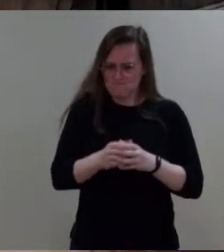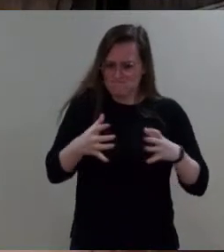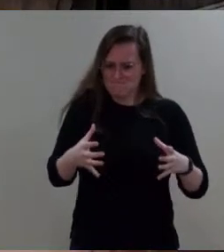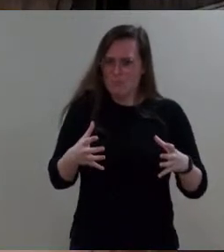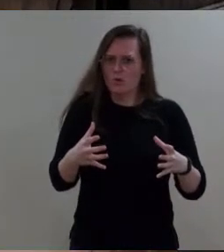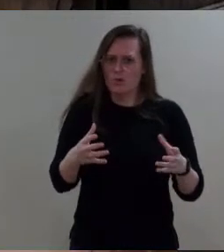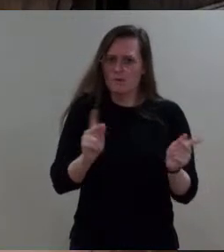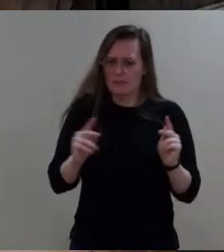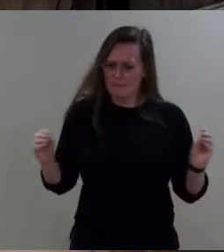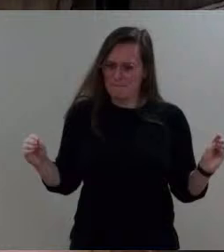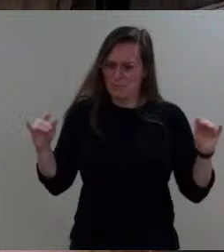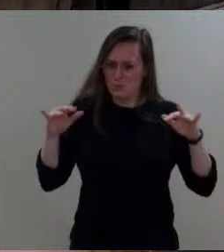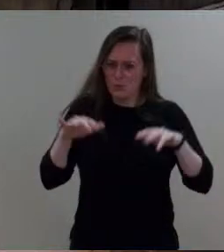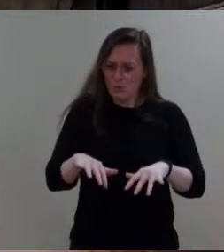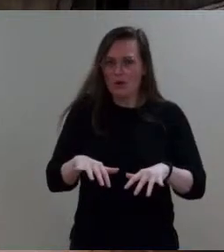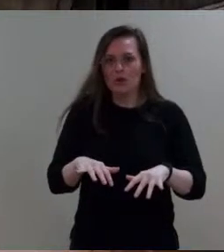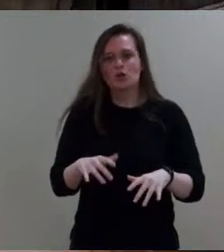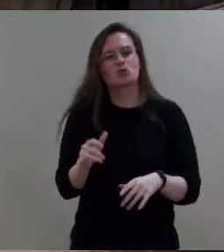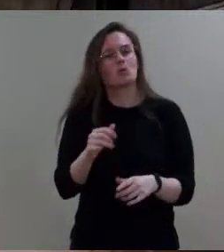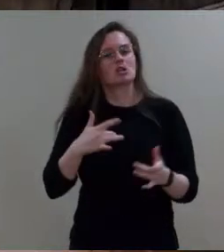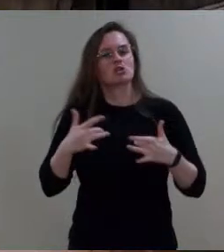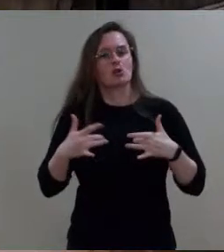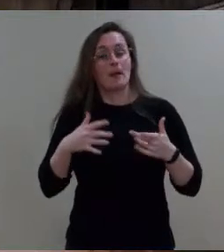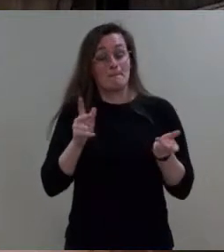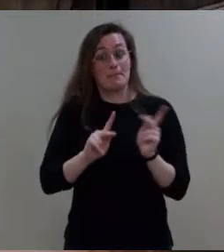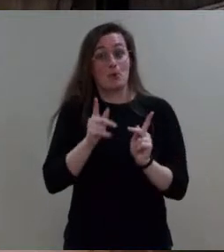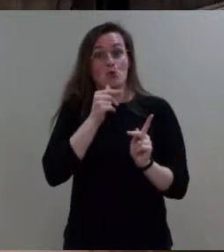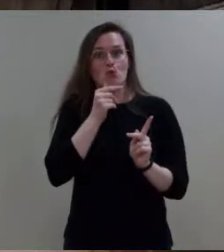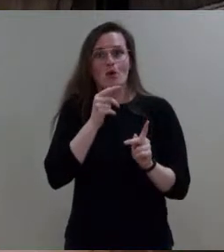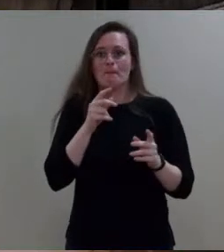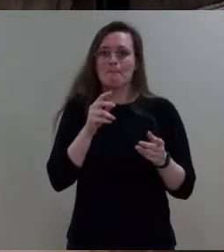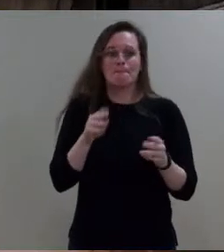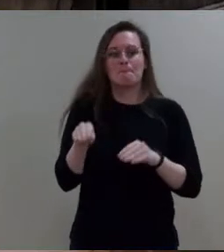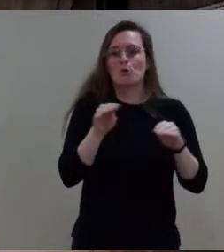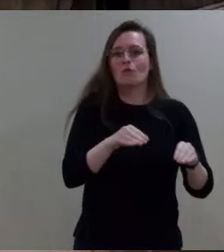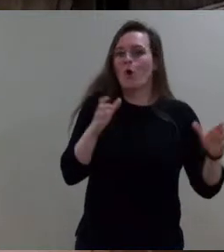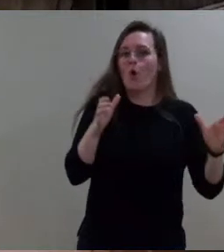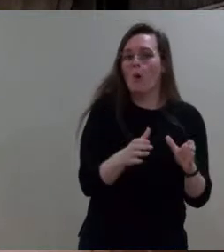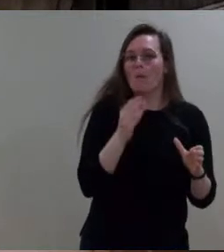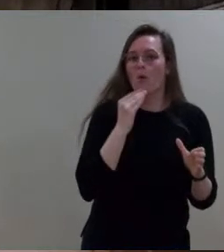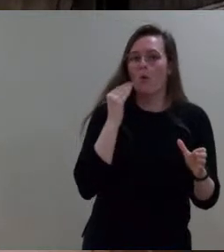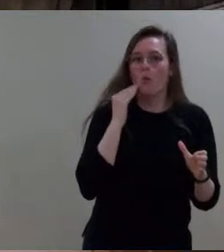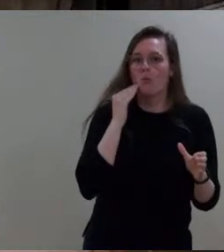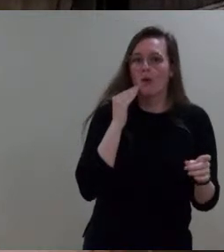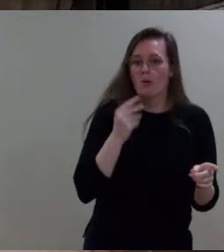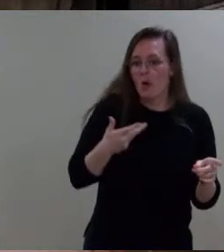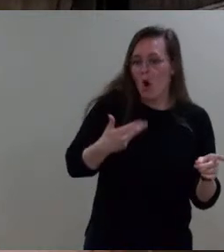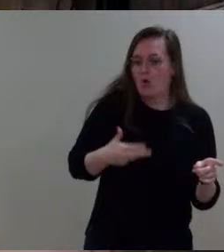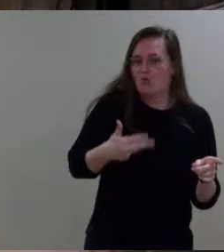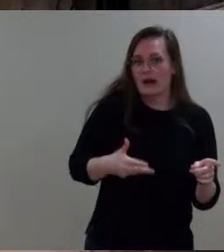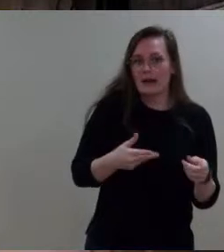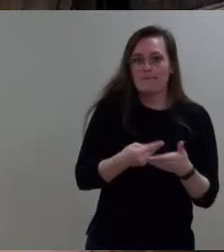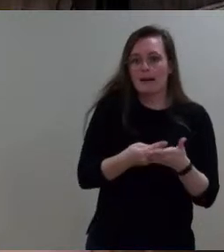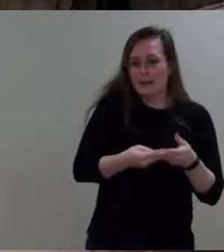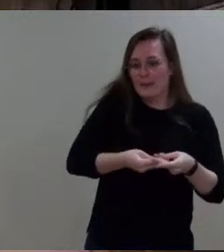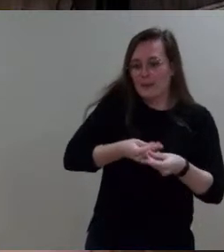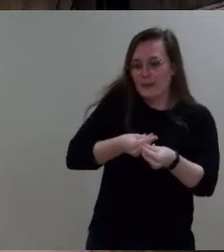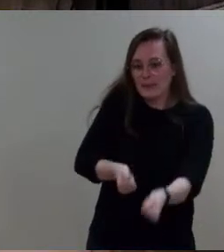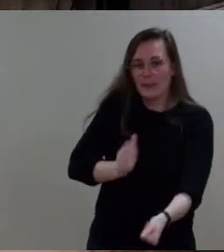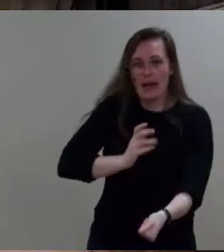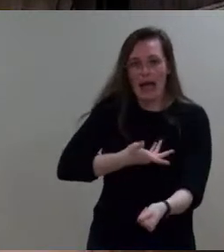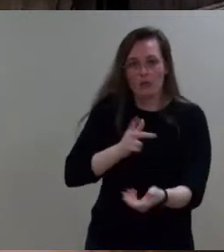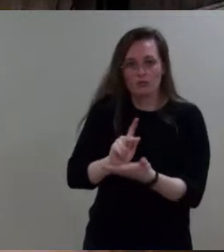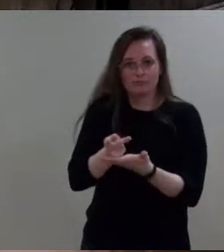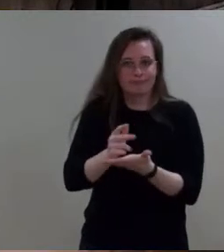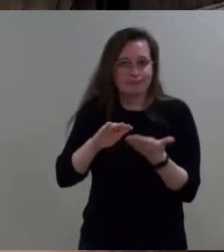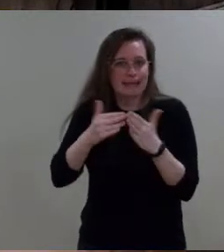is for people who are downsizing and staying within the town of Kentville, who've already contributed to the town and to the infrastructure. Is there a way with